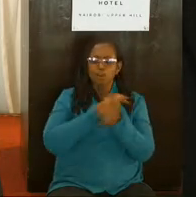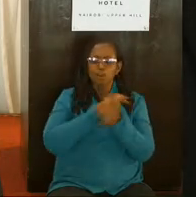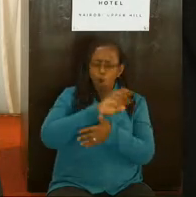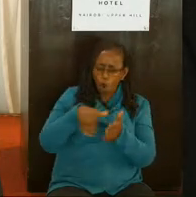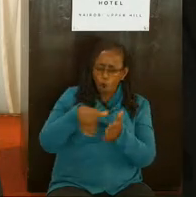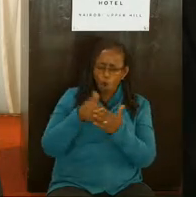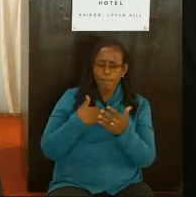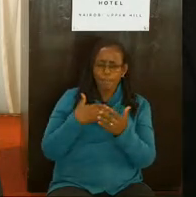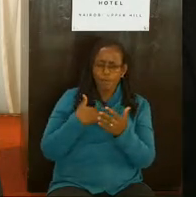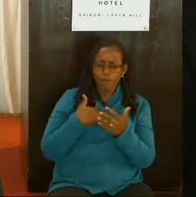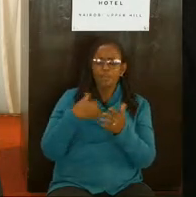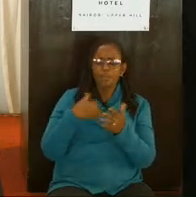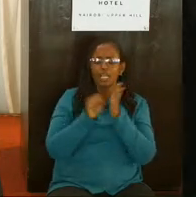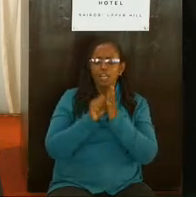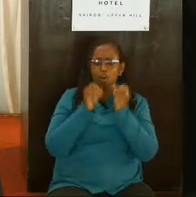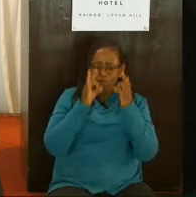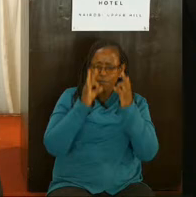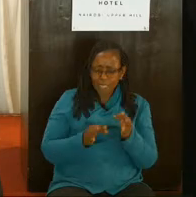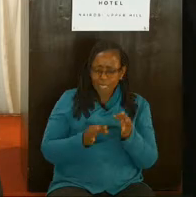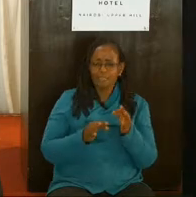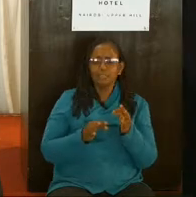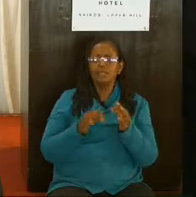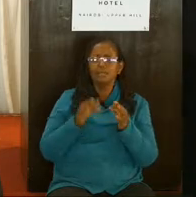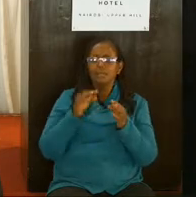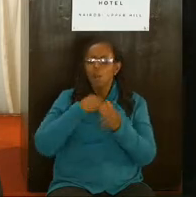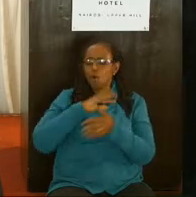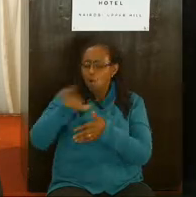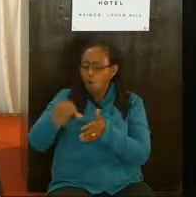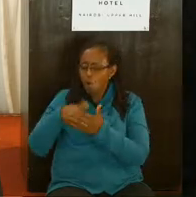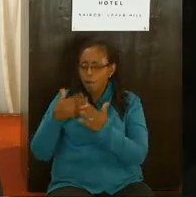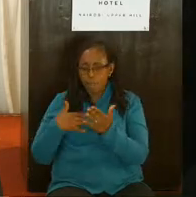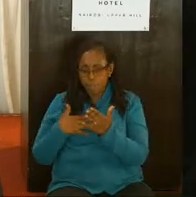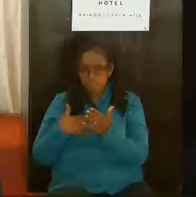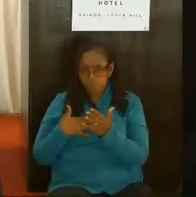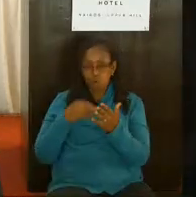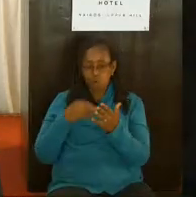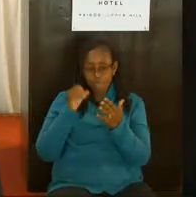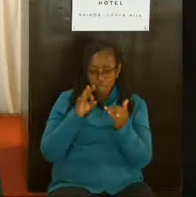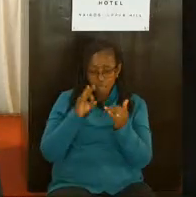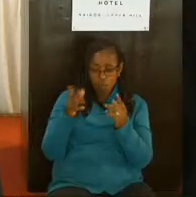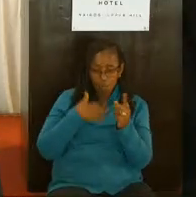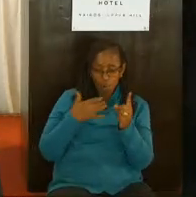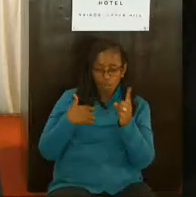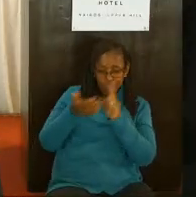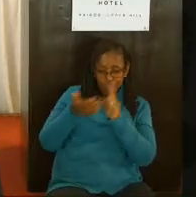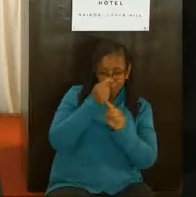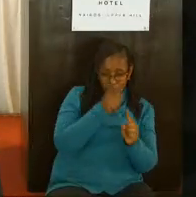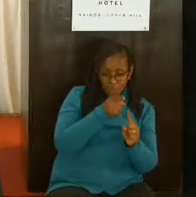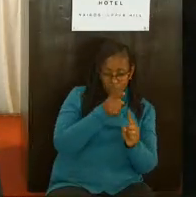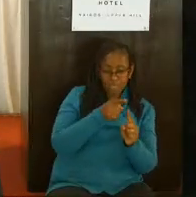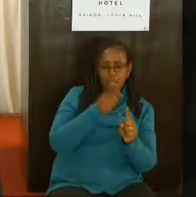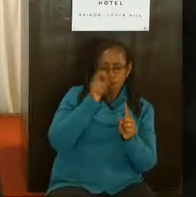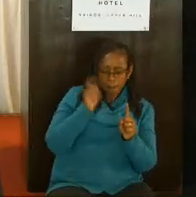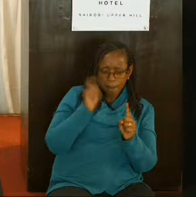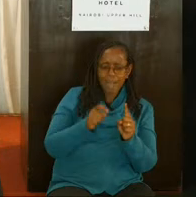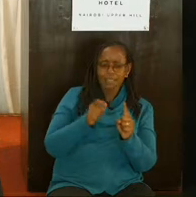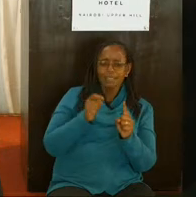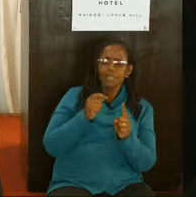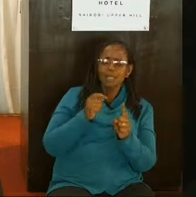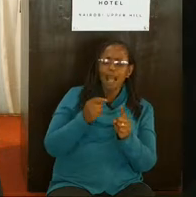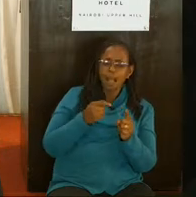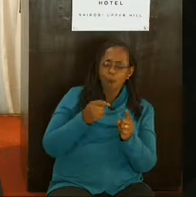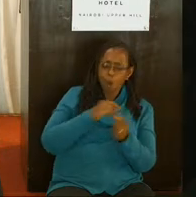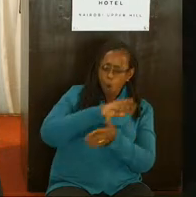State institutions and all persons and therefore the enforcement of this and the realization of this must be an all a collective